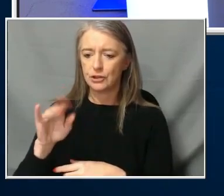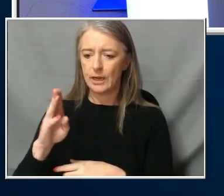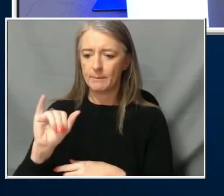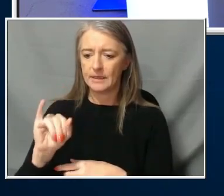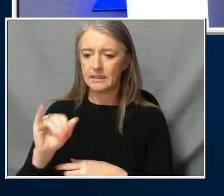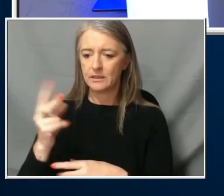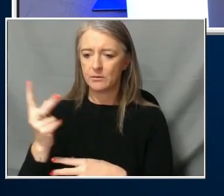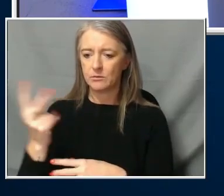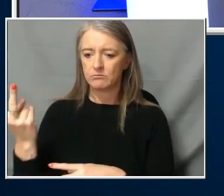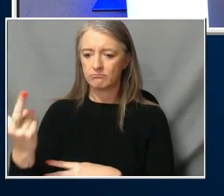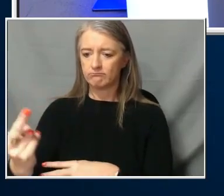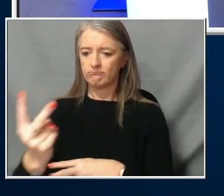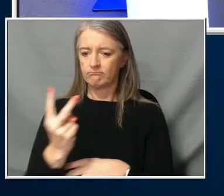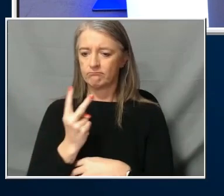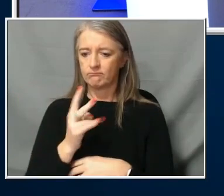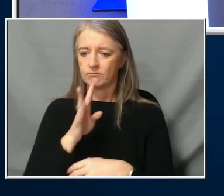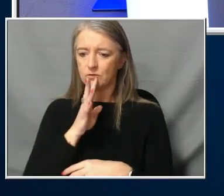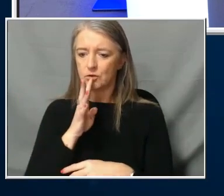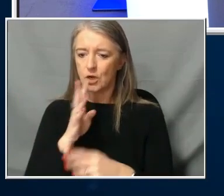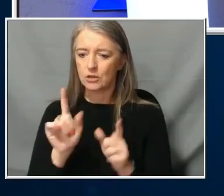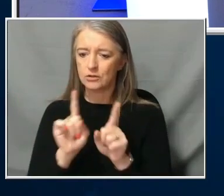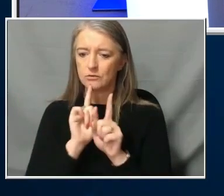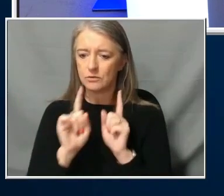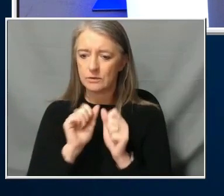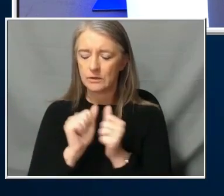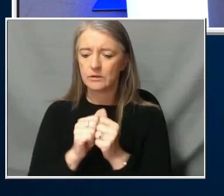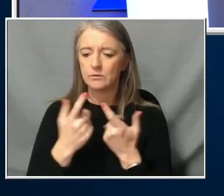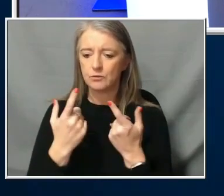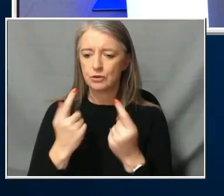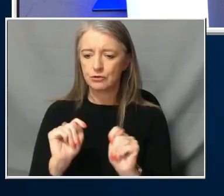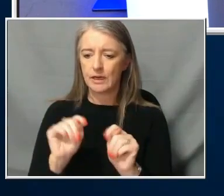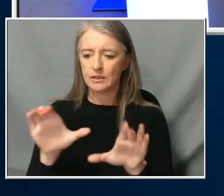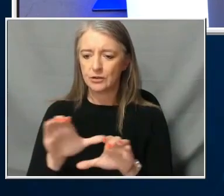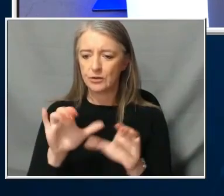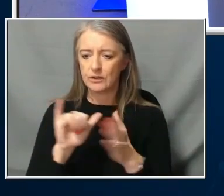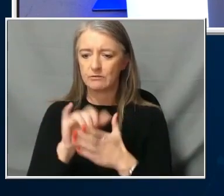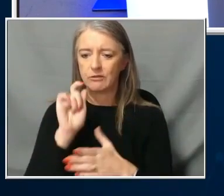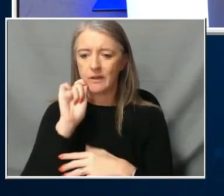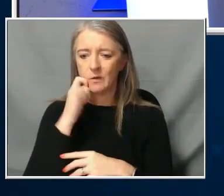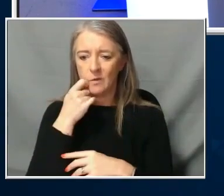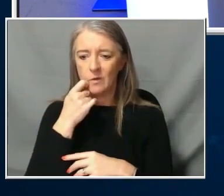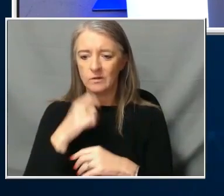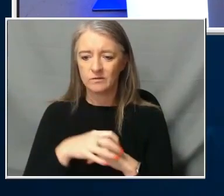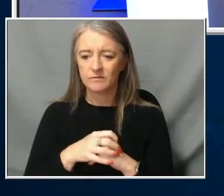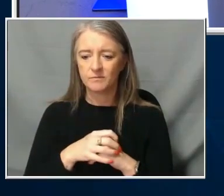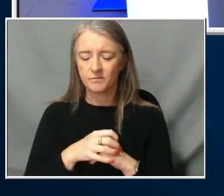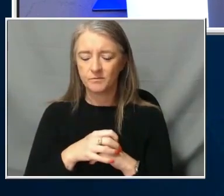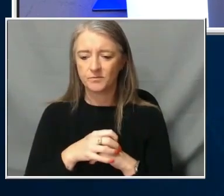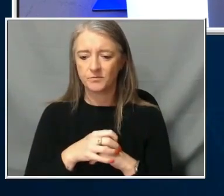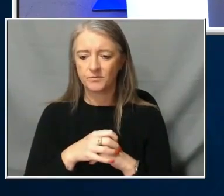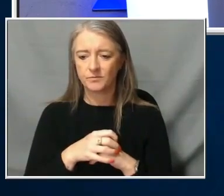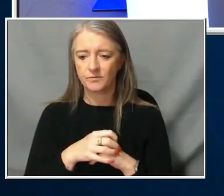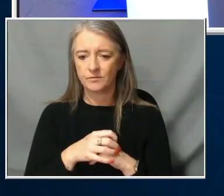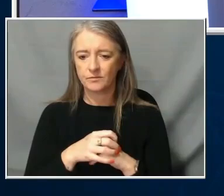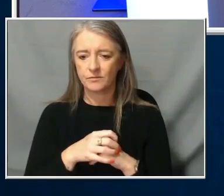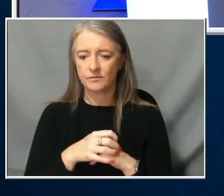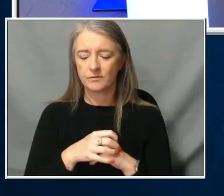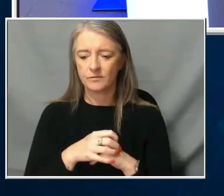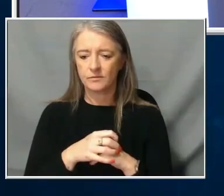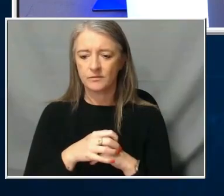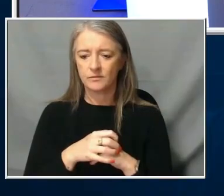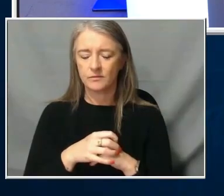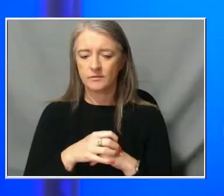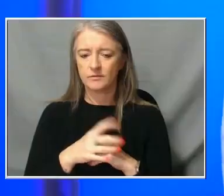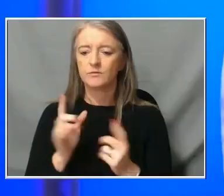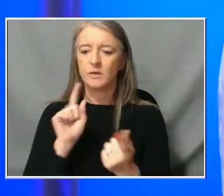her together? We can do that. We try to frequently. That's really cool. On this past Friday, Yeah. Dr. Al-Rajabi and I did that 2 or 3 times together. If